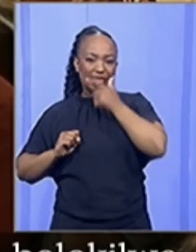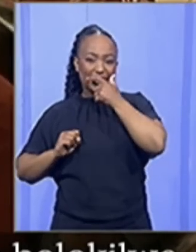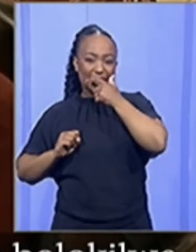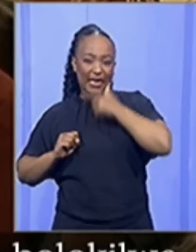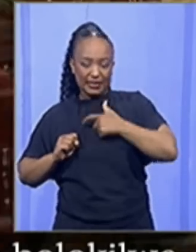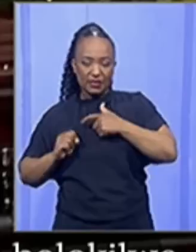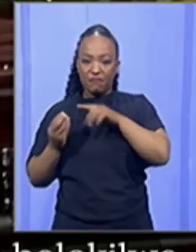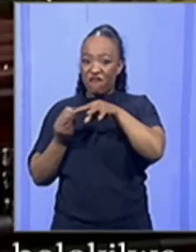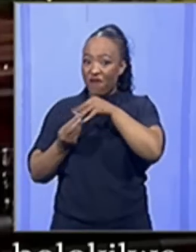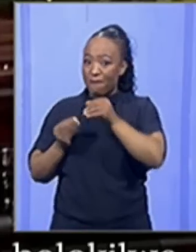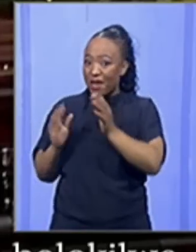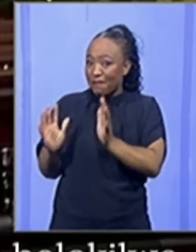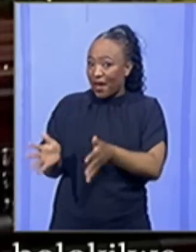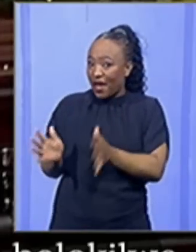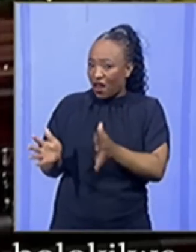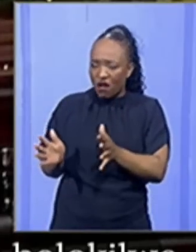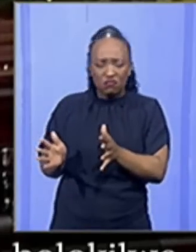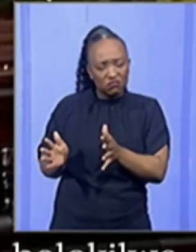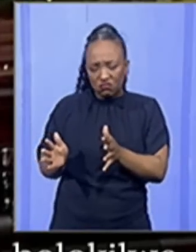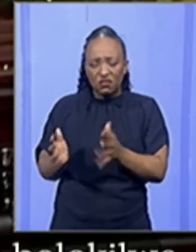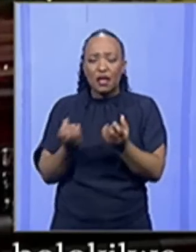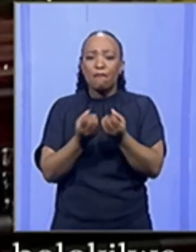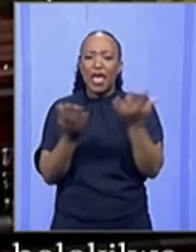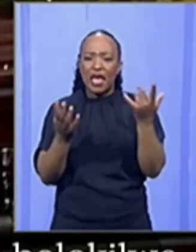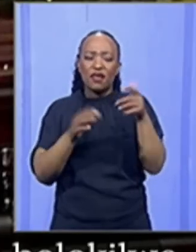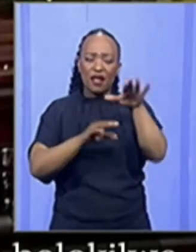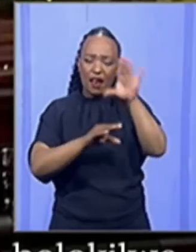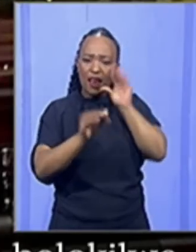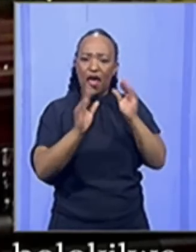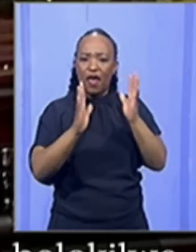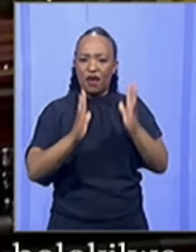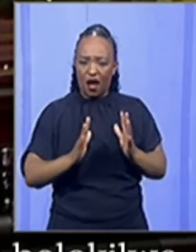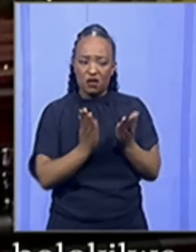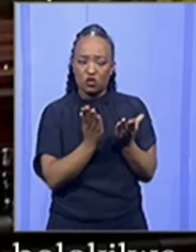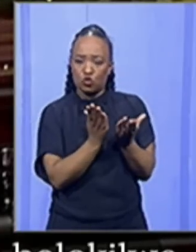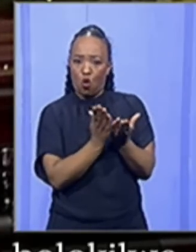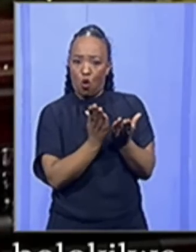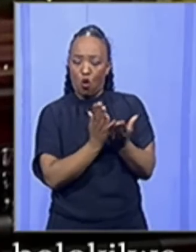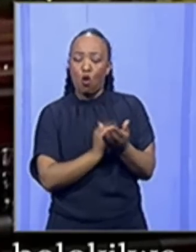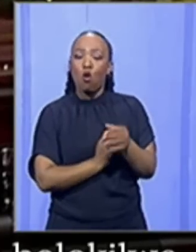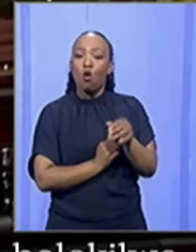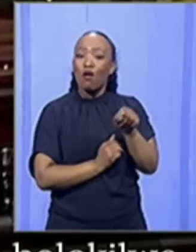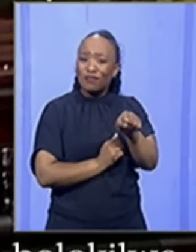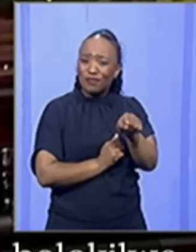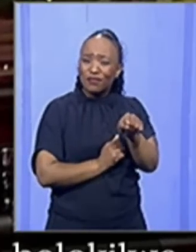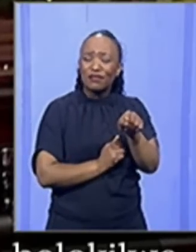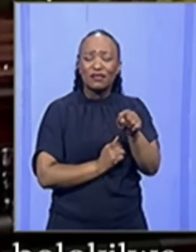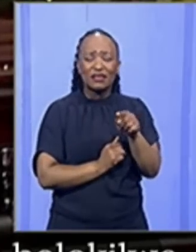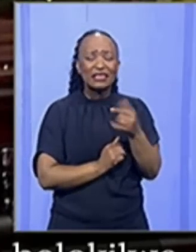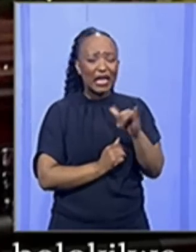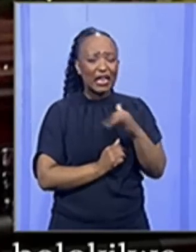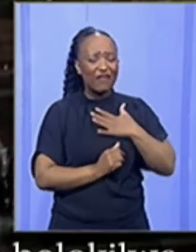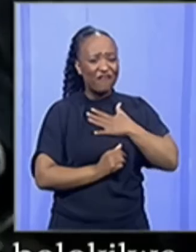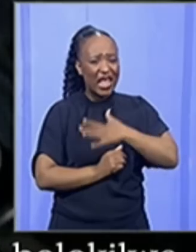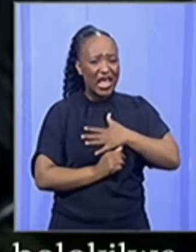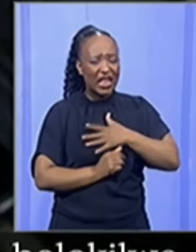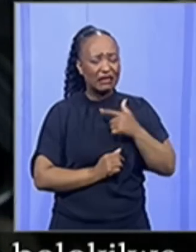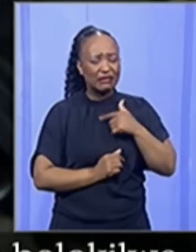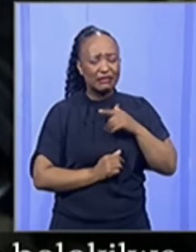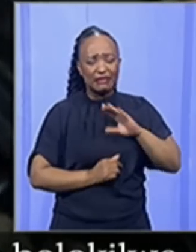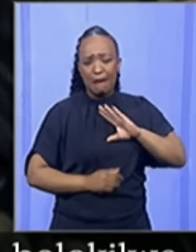ke tiragalo e setlhogo eno. Barutwana ka bone ba sekolo sa Morelig ba santse ba amilwe thata ke tiragalo